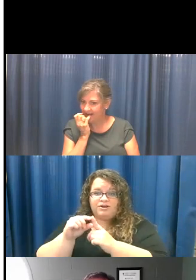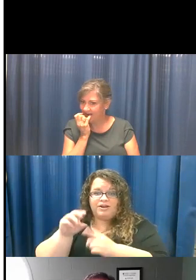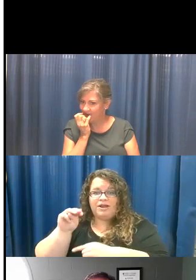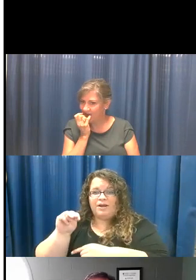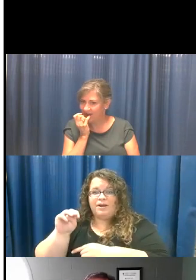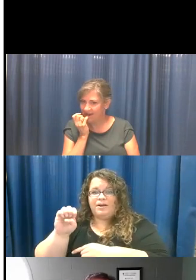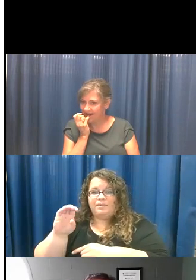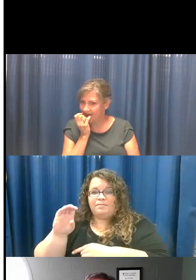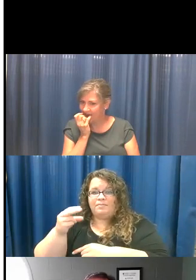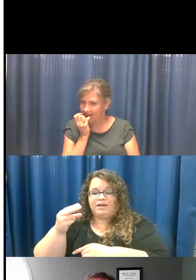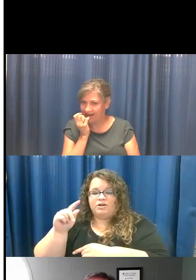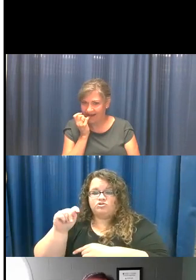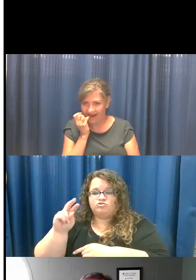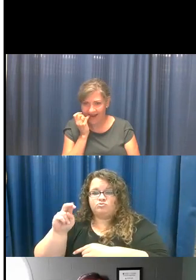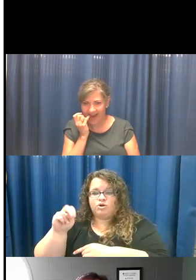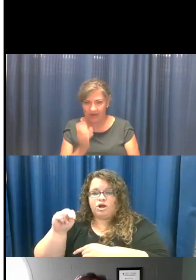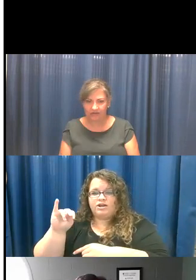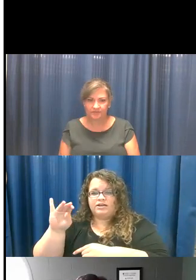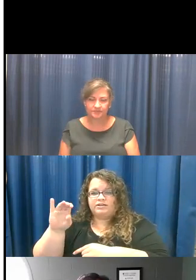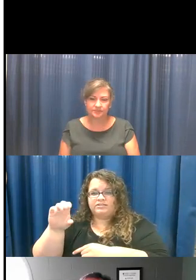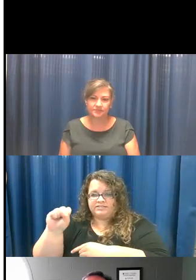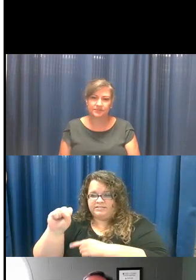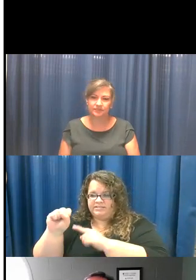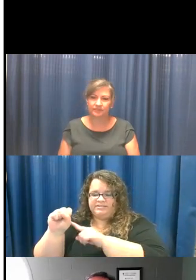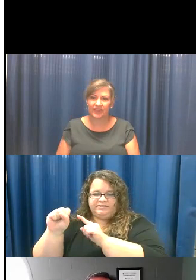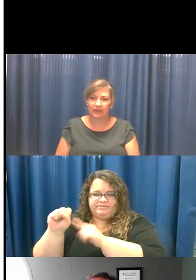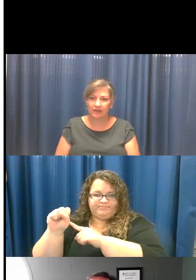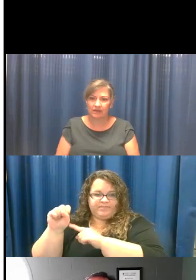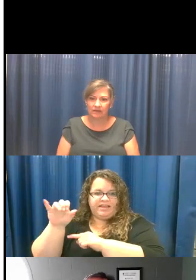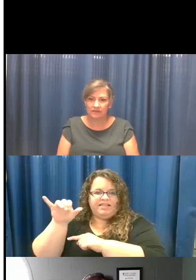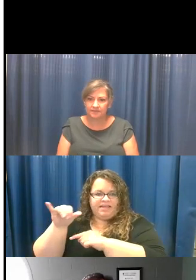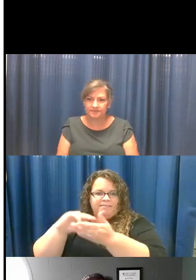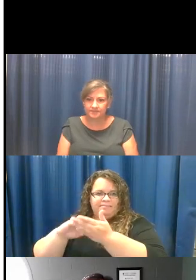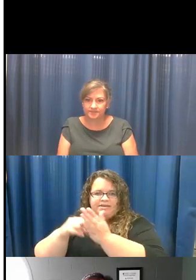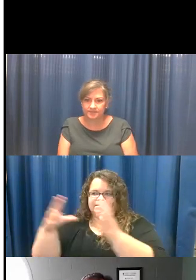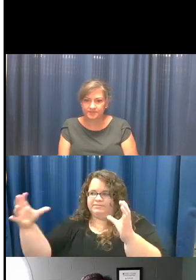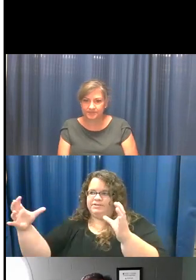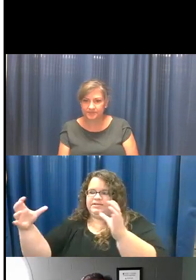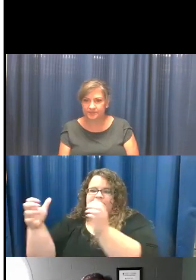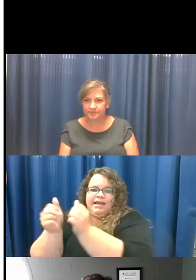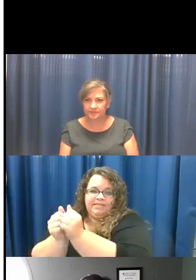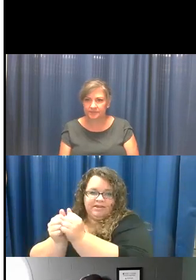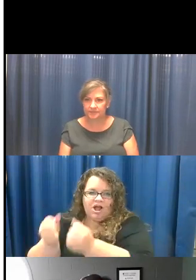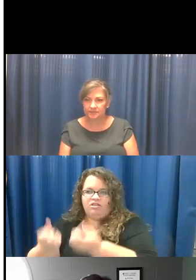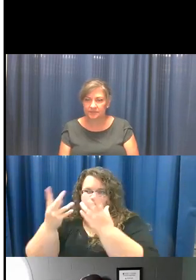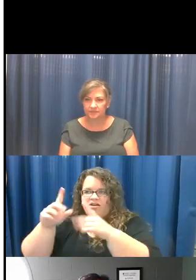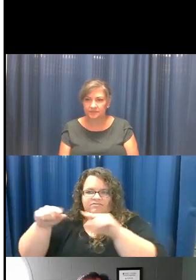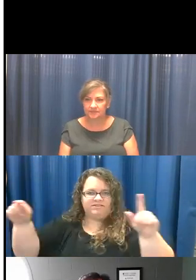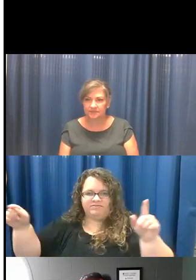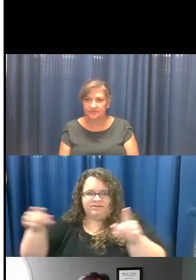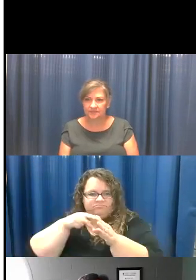maintenance technology. So mechatronics is bringing together a lot of different disciplines, for